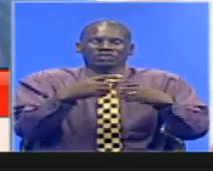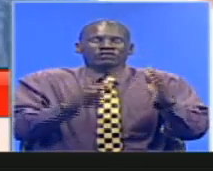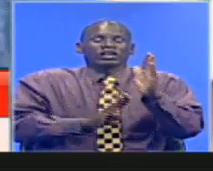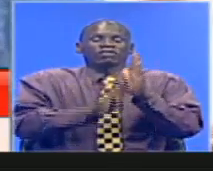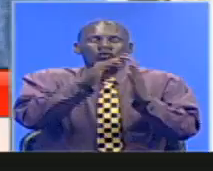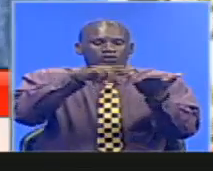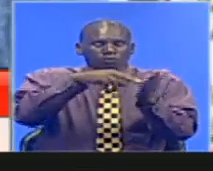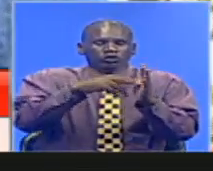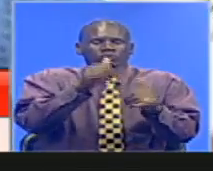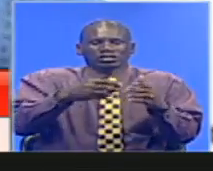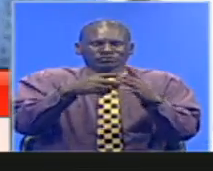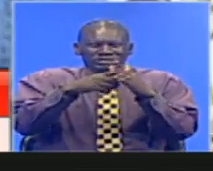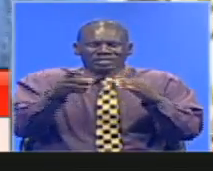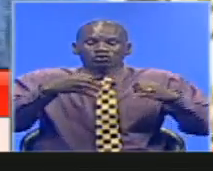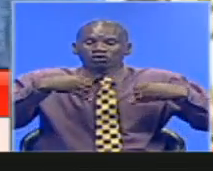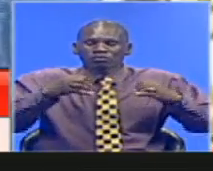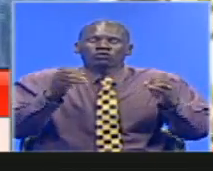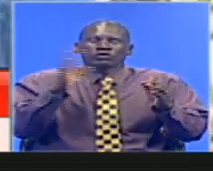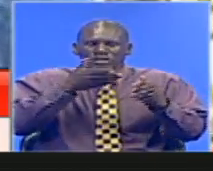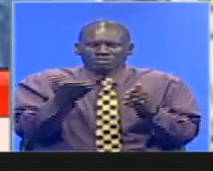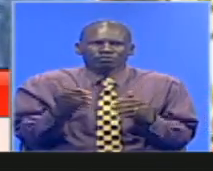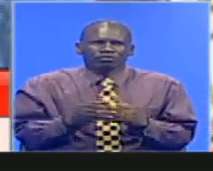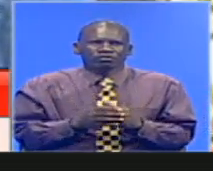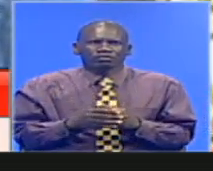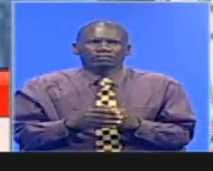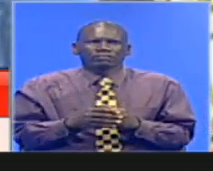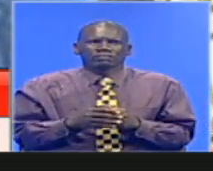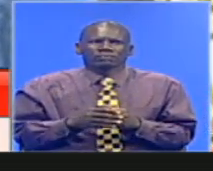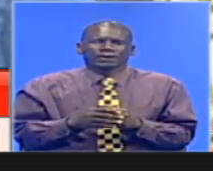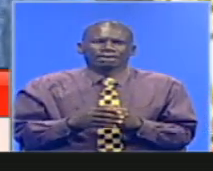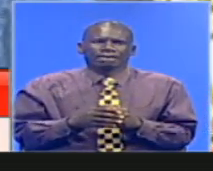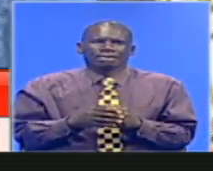begun in his first term. Kevin Mutai, NTV in Kericho County.